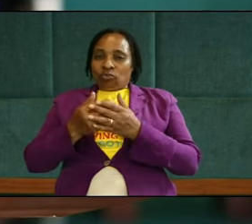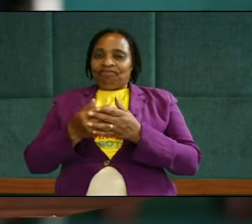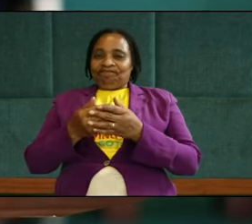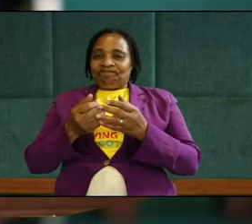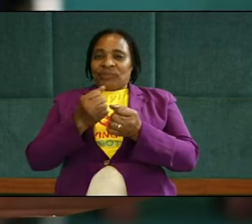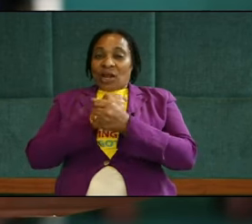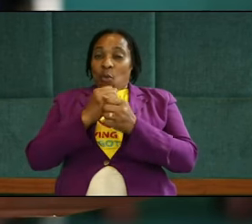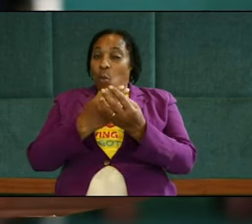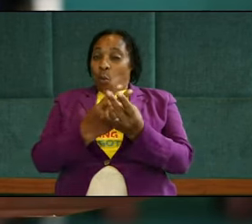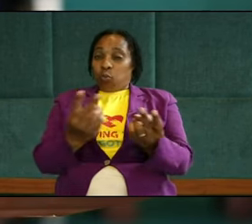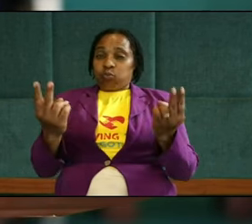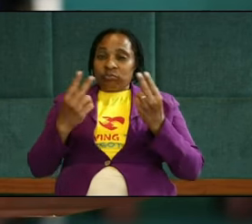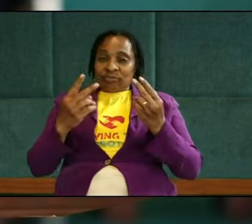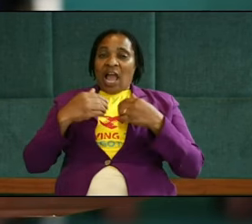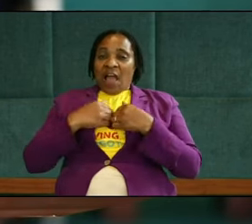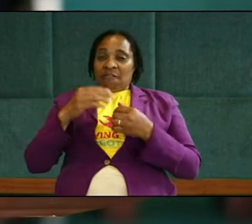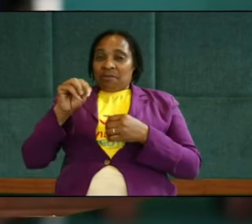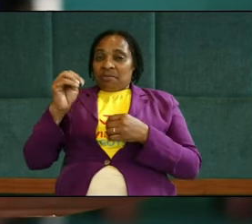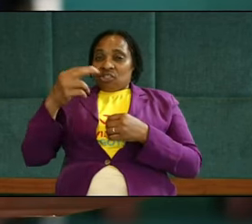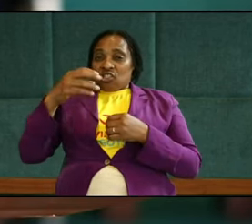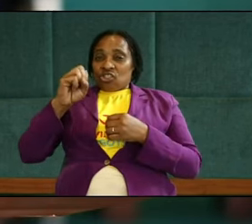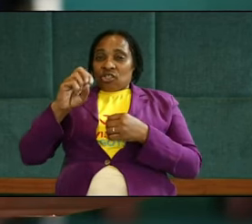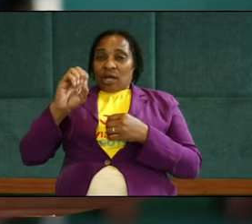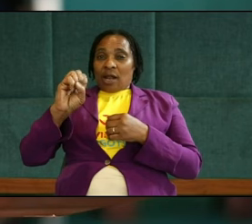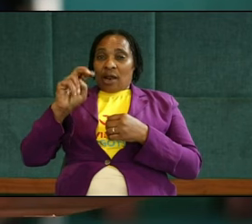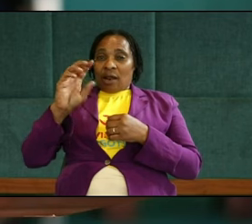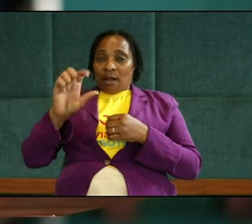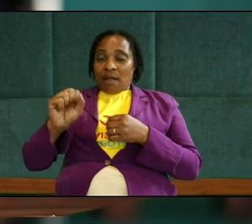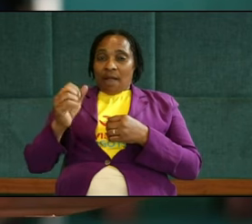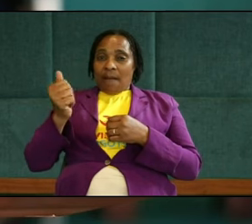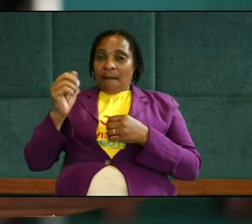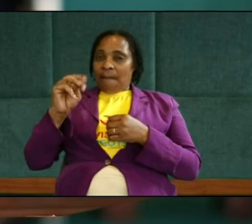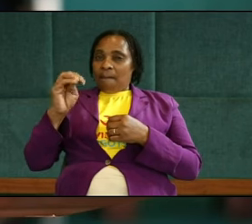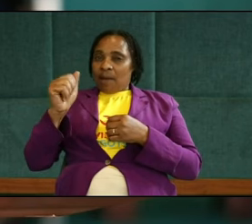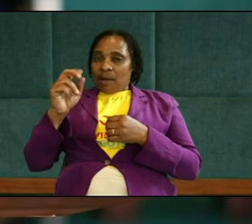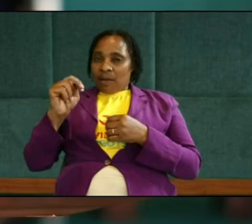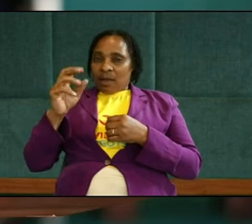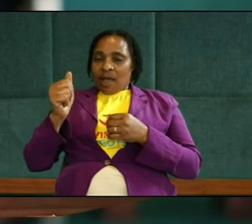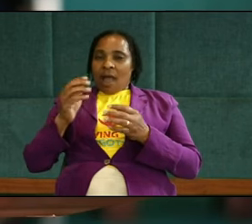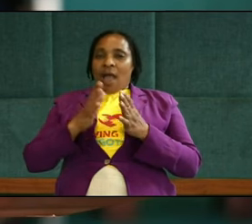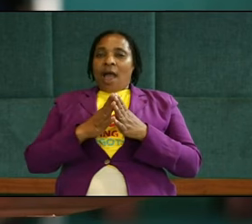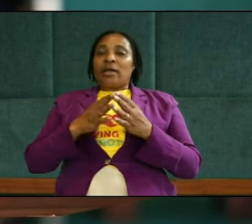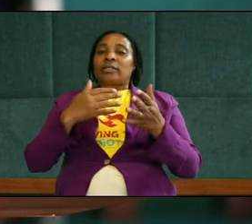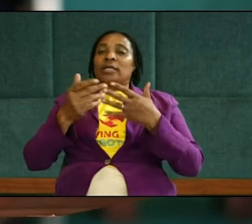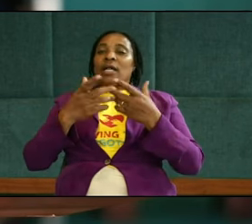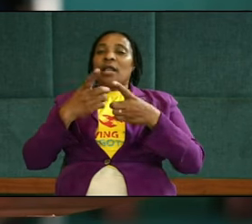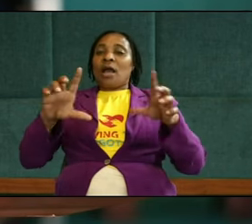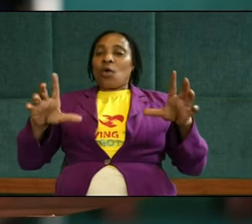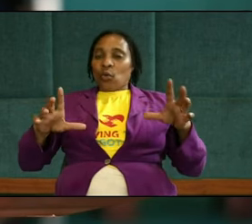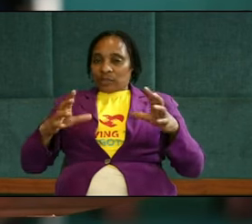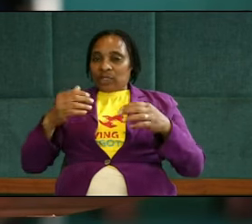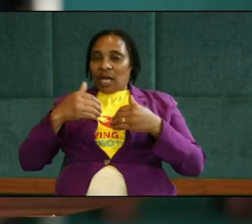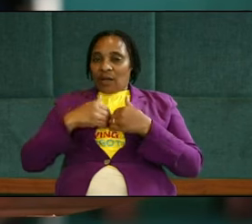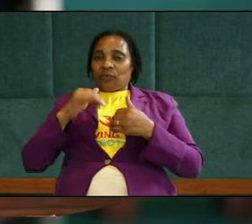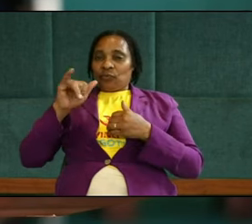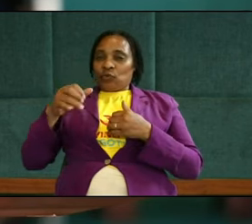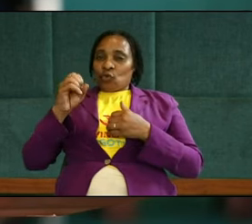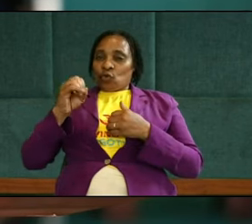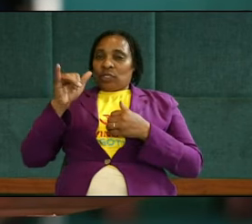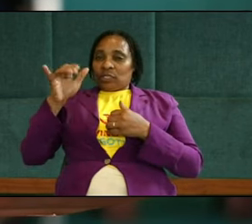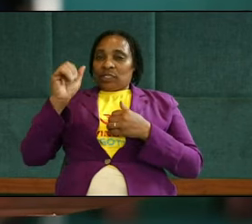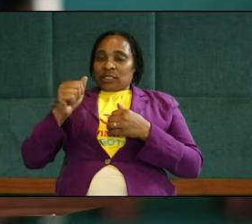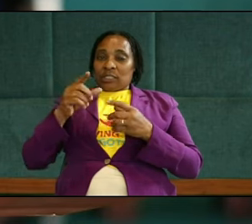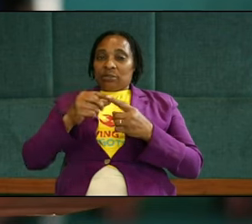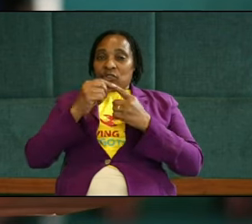For our panelists, we have Michelle, Amani, Richard, and our teens teachers. On sign language, we have Joyce. Our special